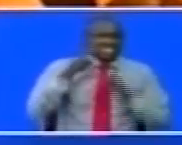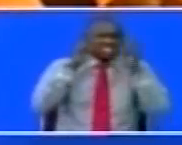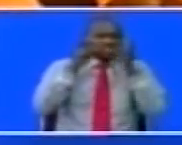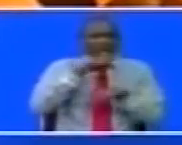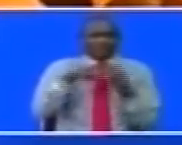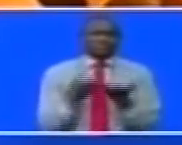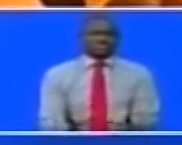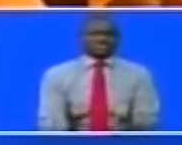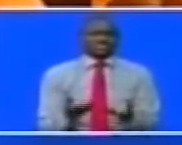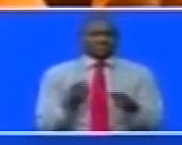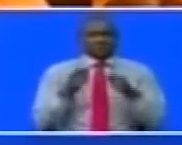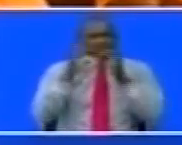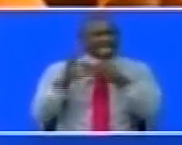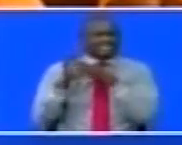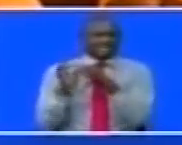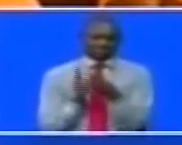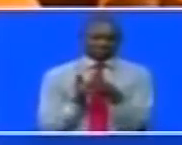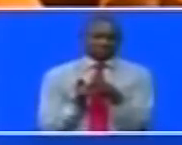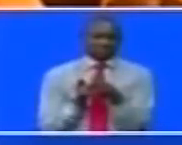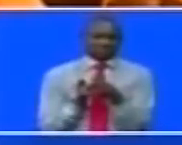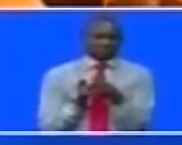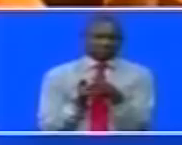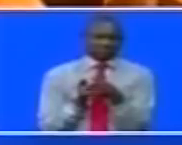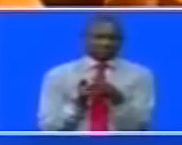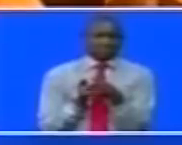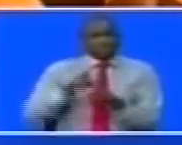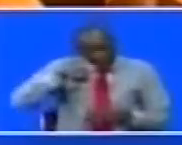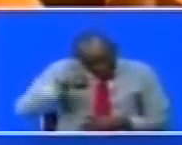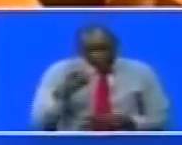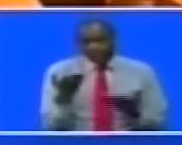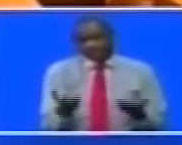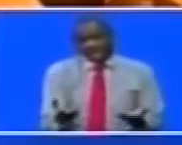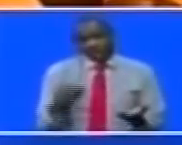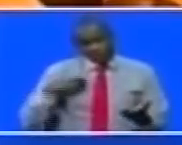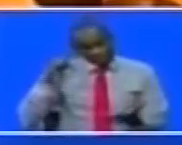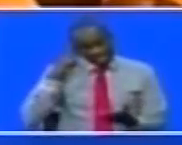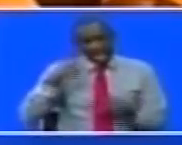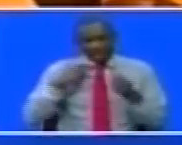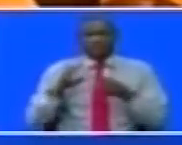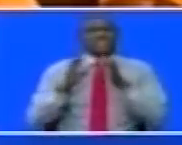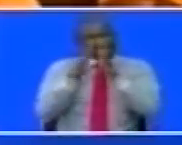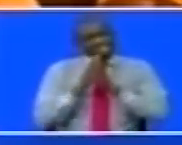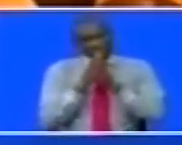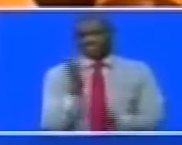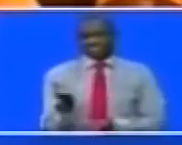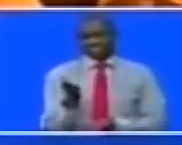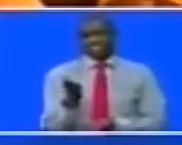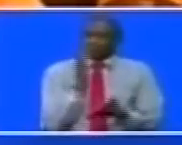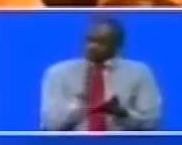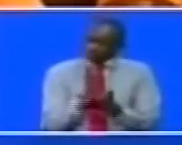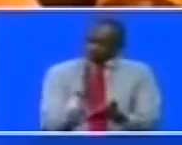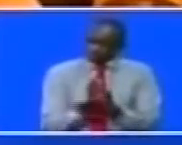issue of culture. The only other thing is that you are next going to get into the issue of religion. Of